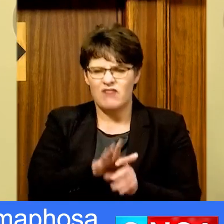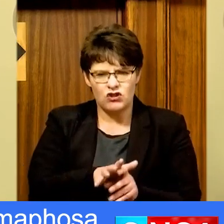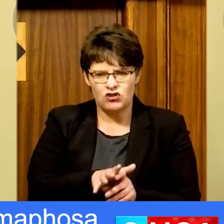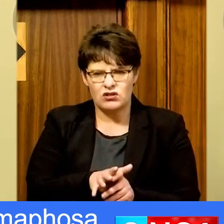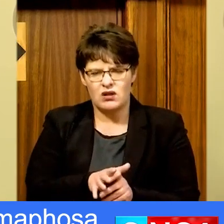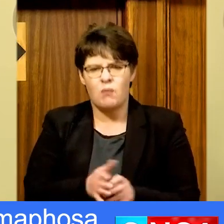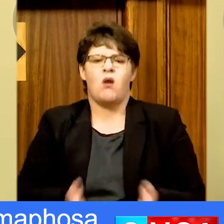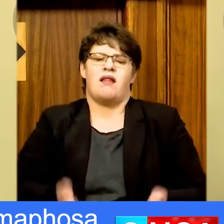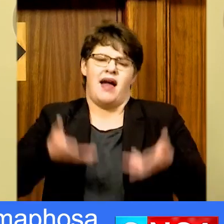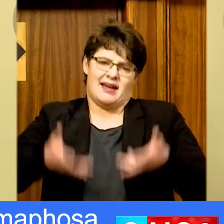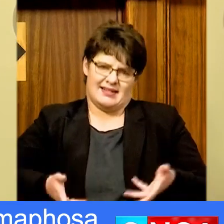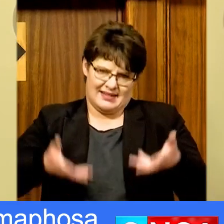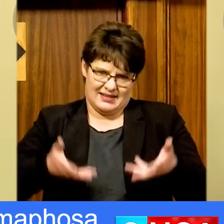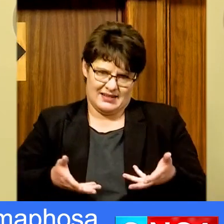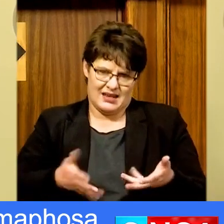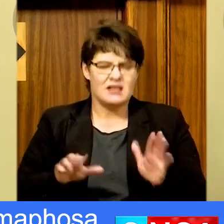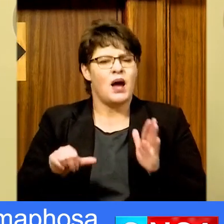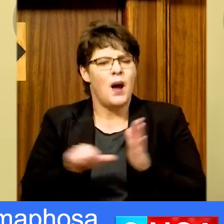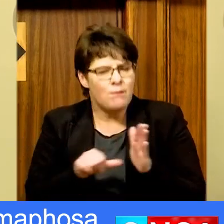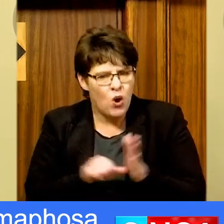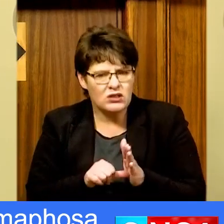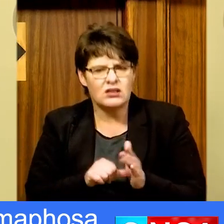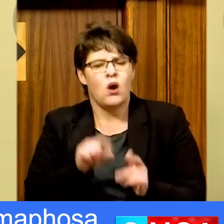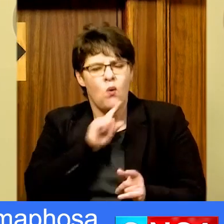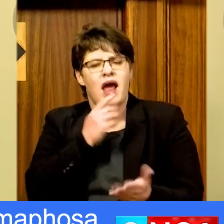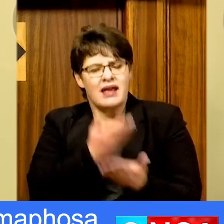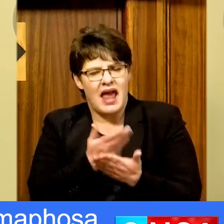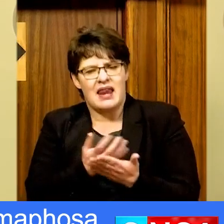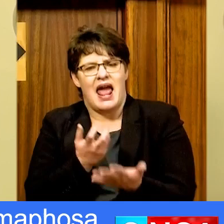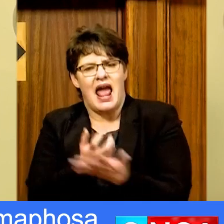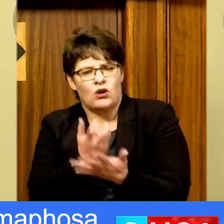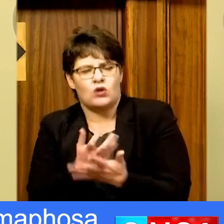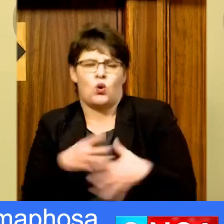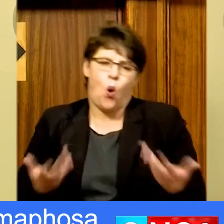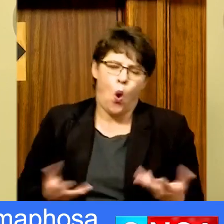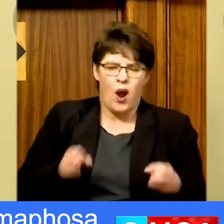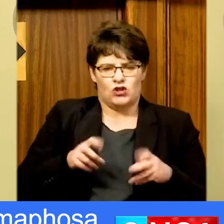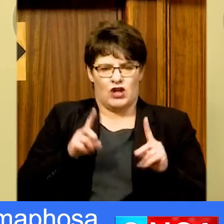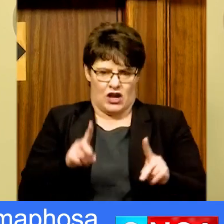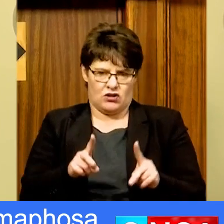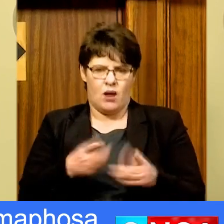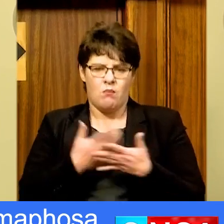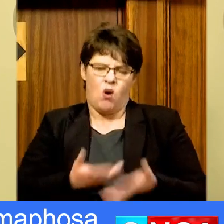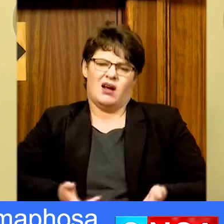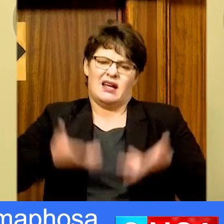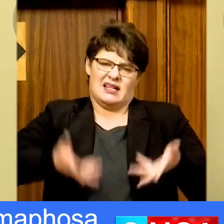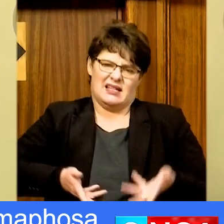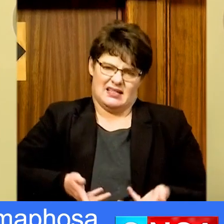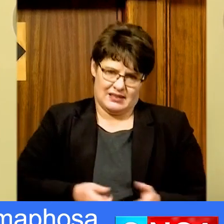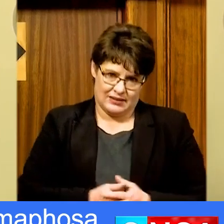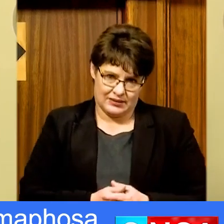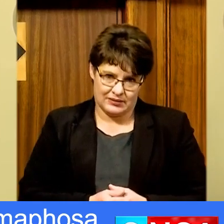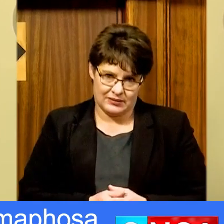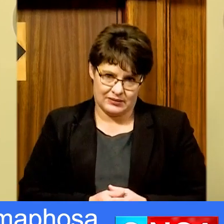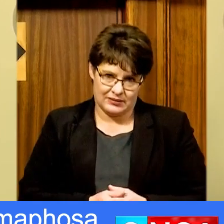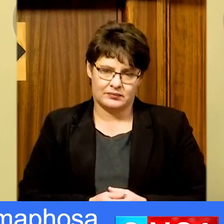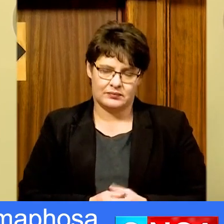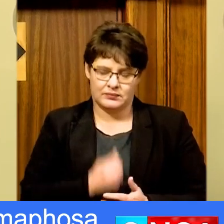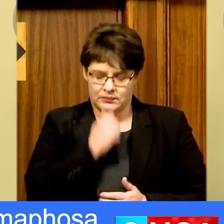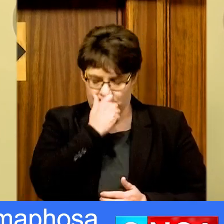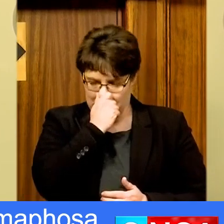infection and are important for economic or educational purposes. As part of